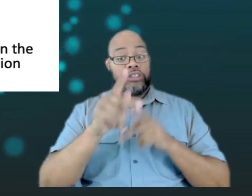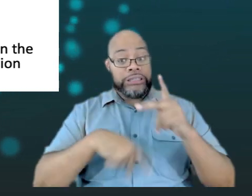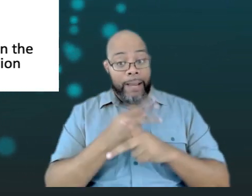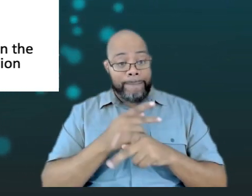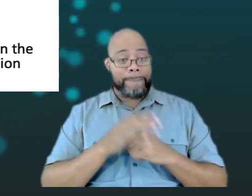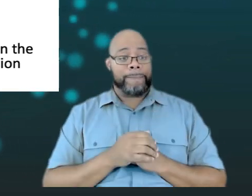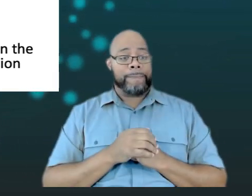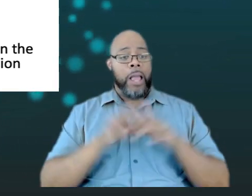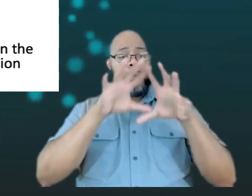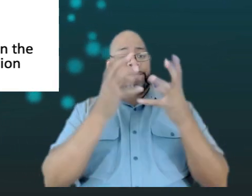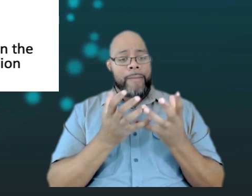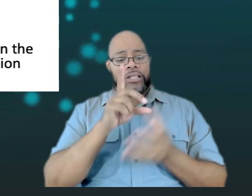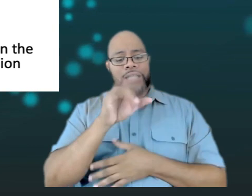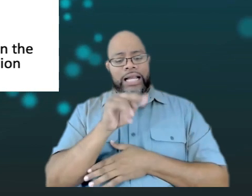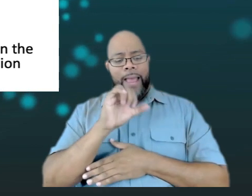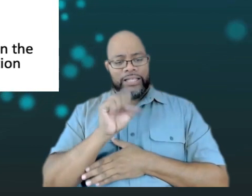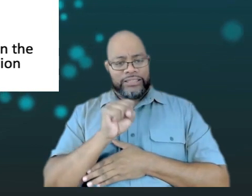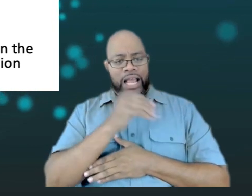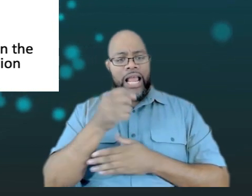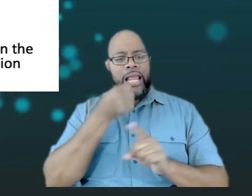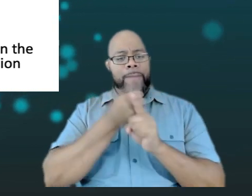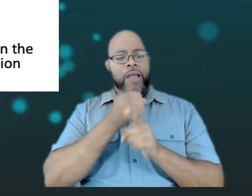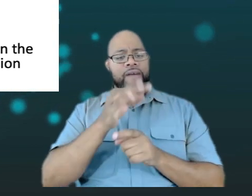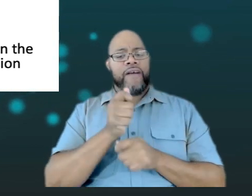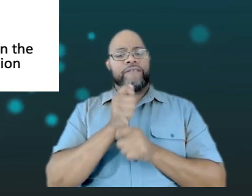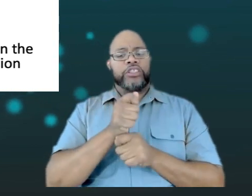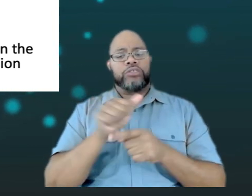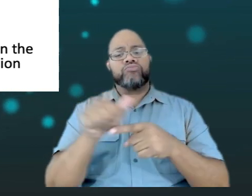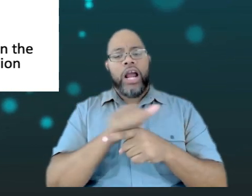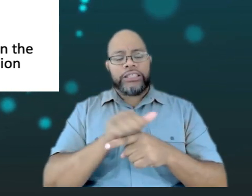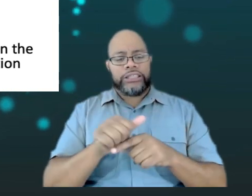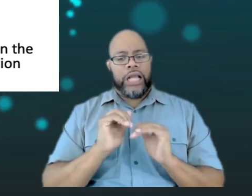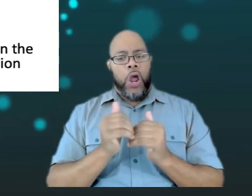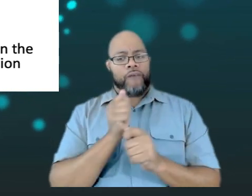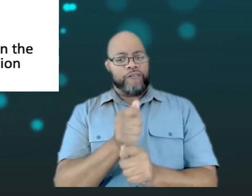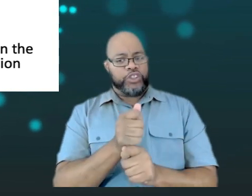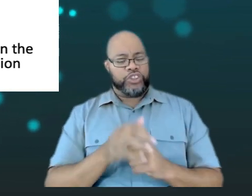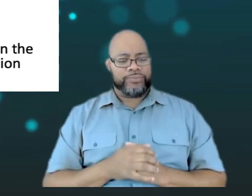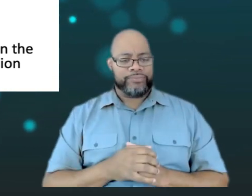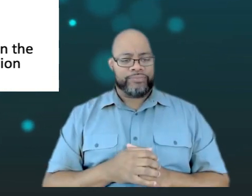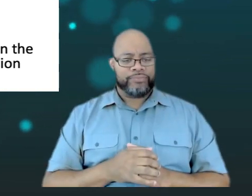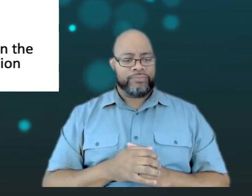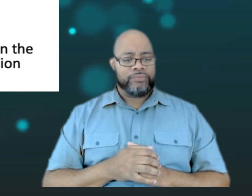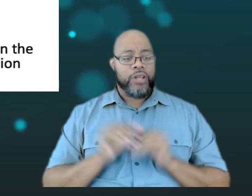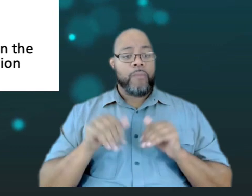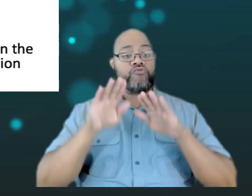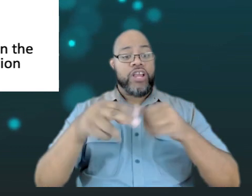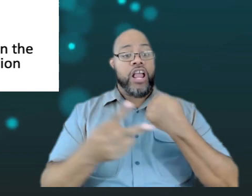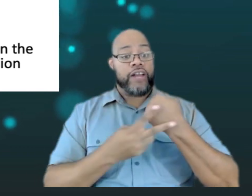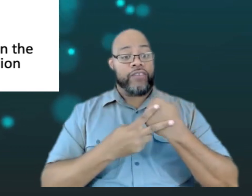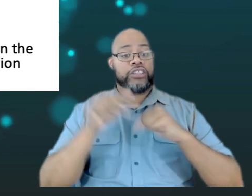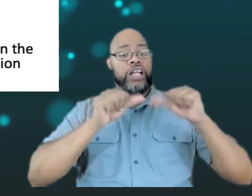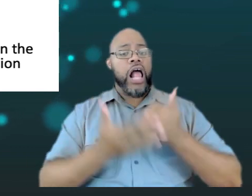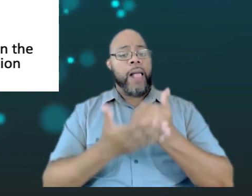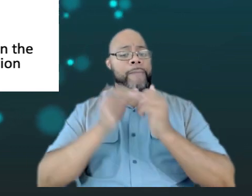stocks, population dynamics, and the impacts of fishing practices. Marine conservation, where